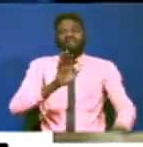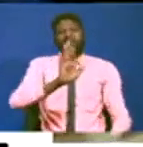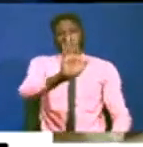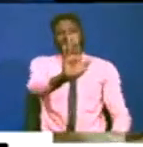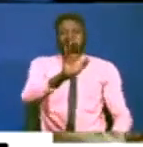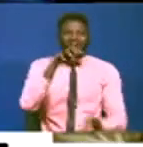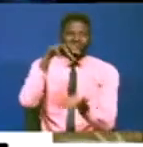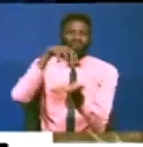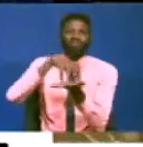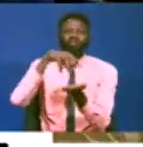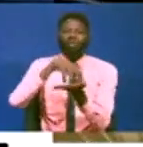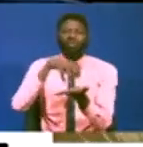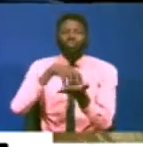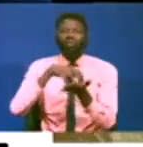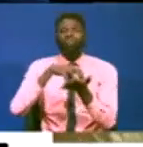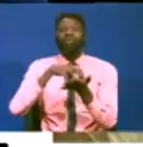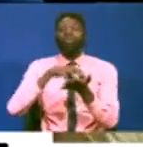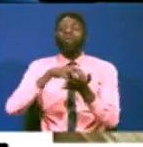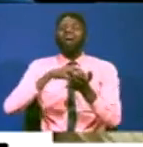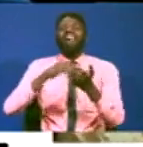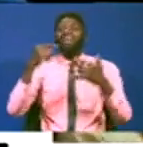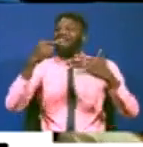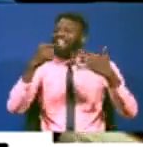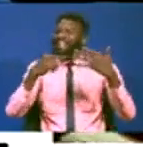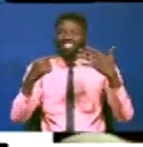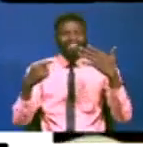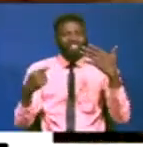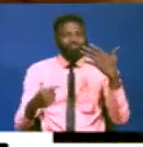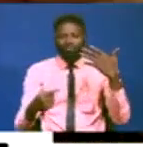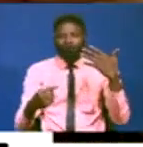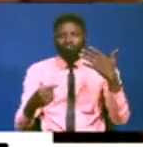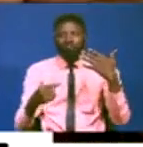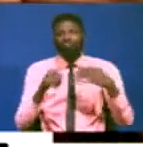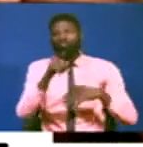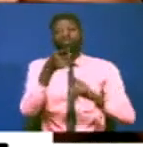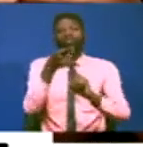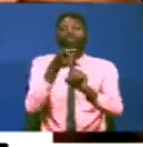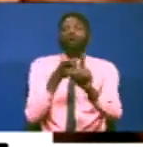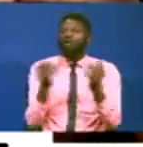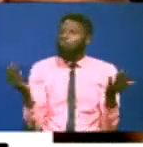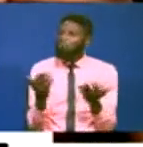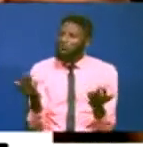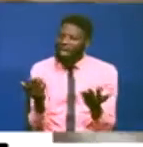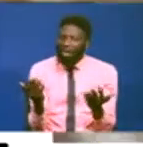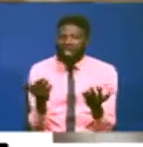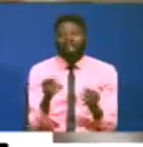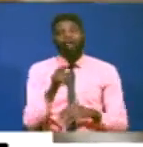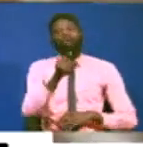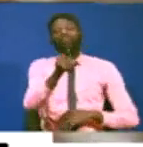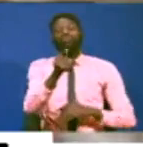of all other considerations, whatever region you come from, whatever religion you